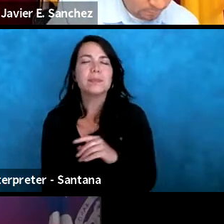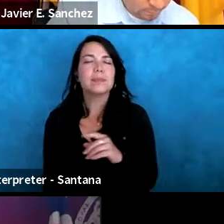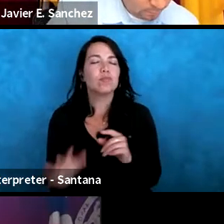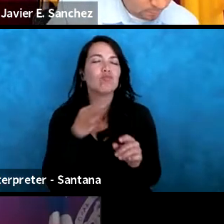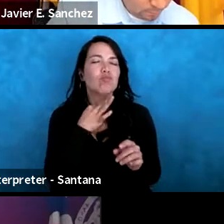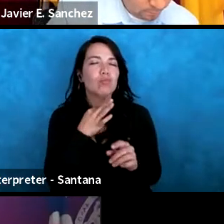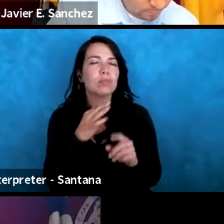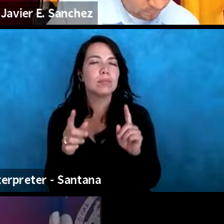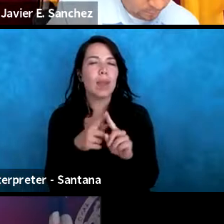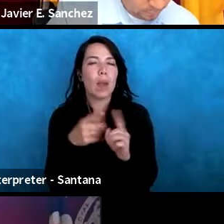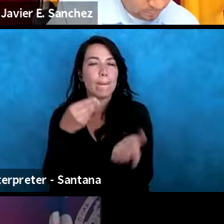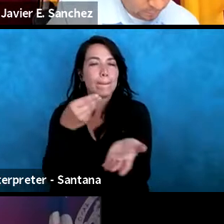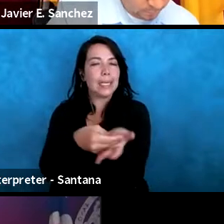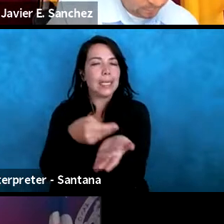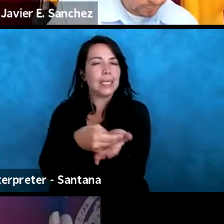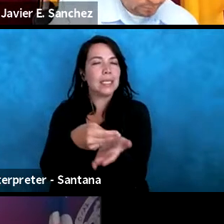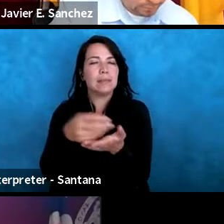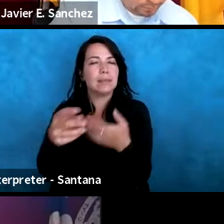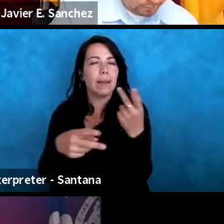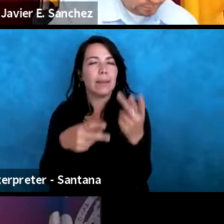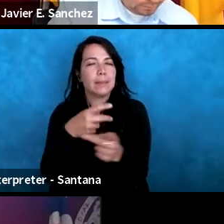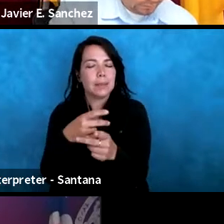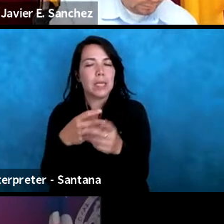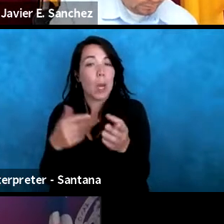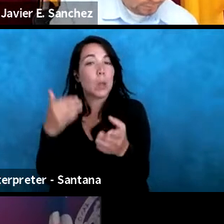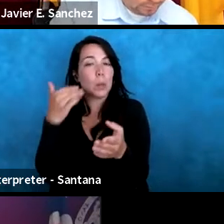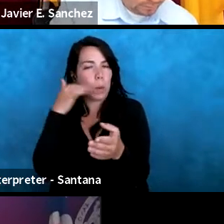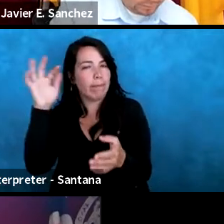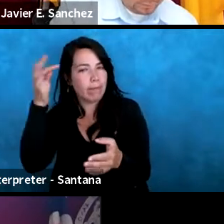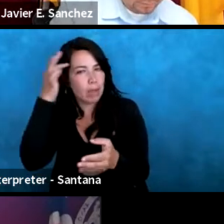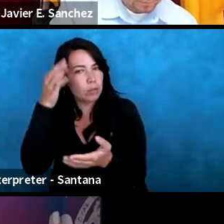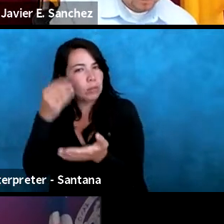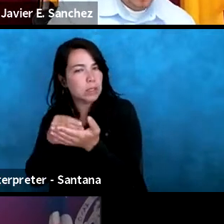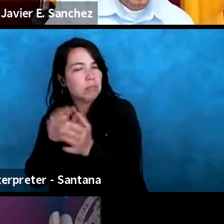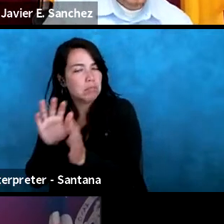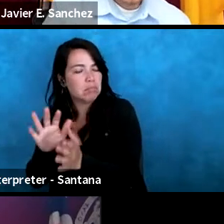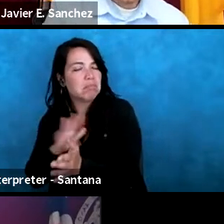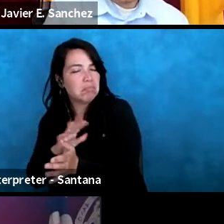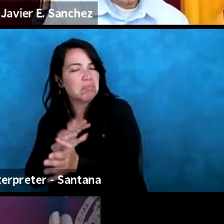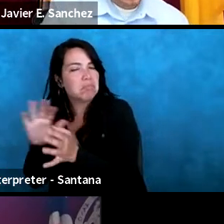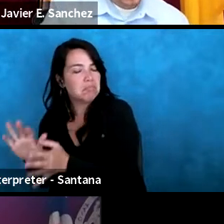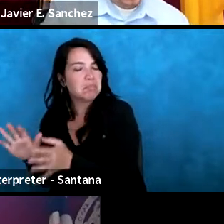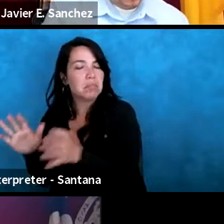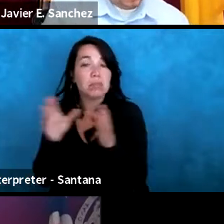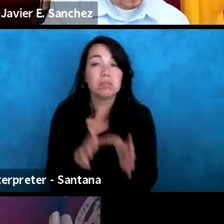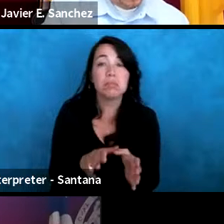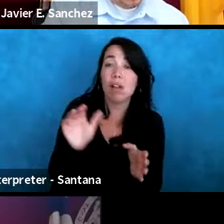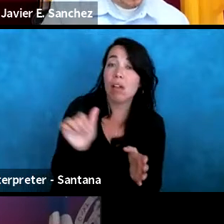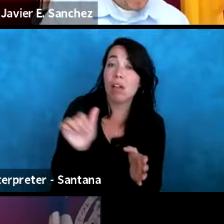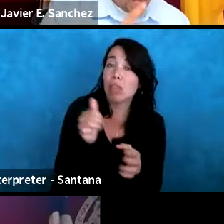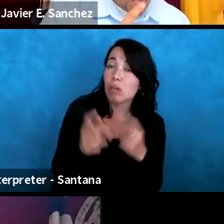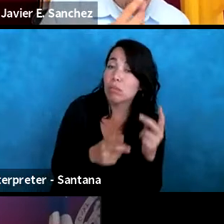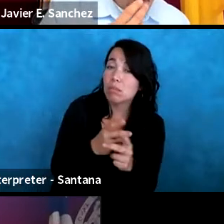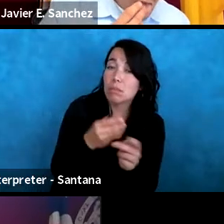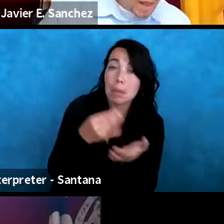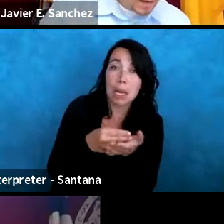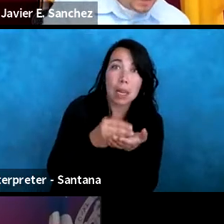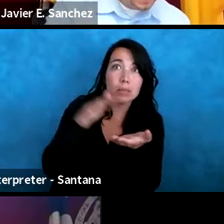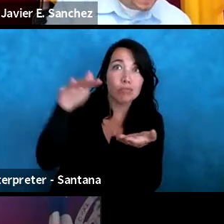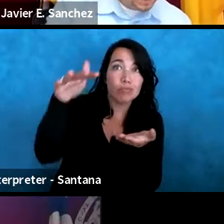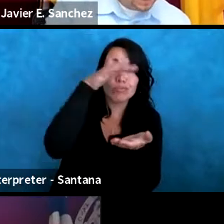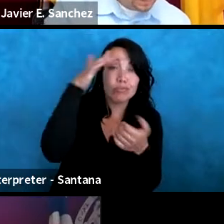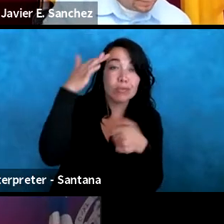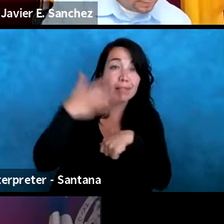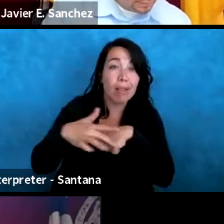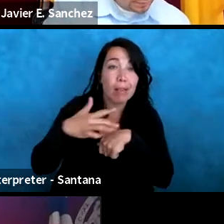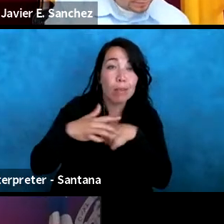available for this initiative. I know there's federal money, but I'm wondering if there's any other funding available to help us be more in